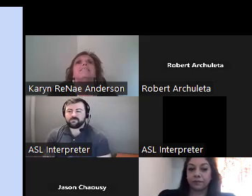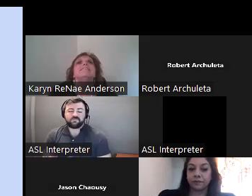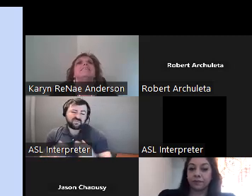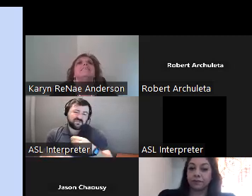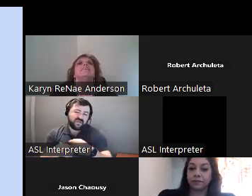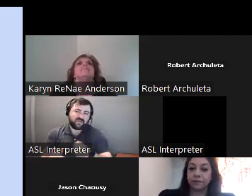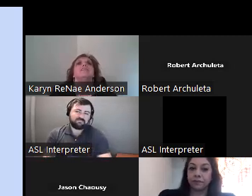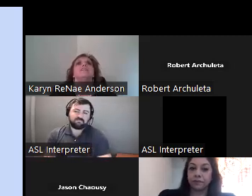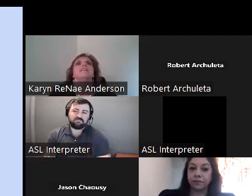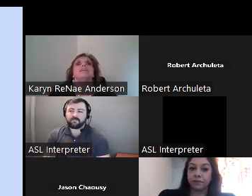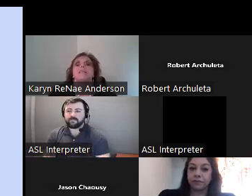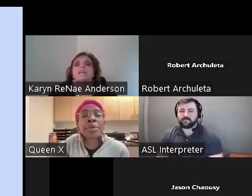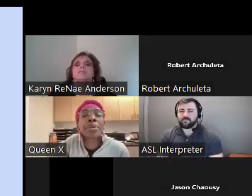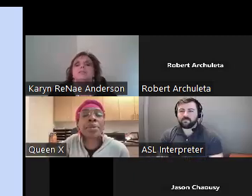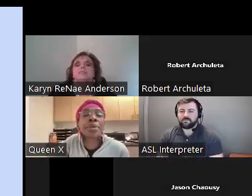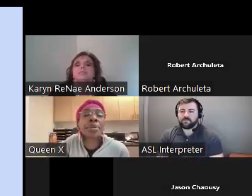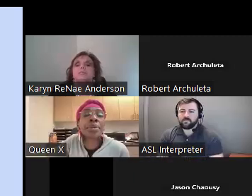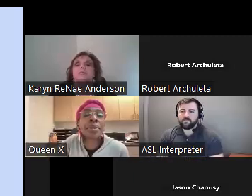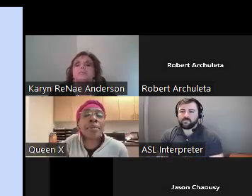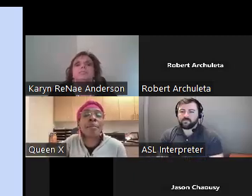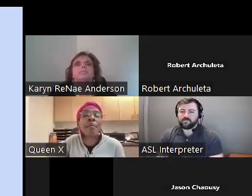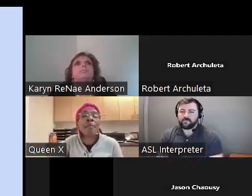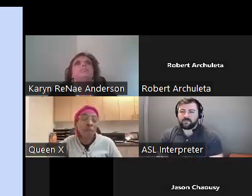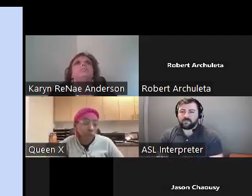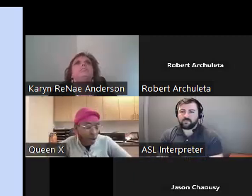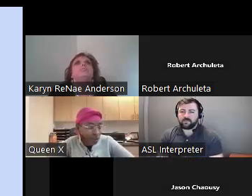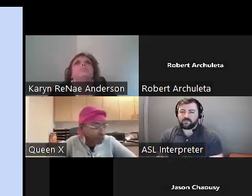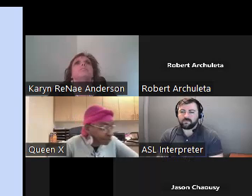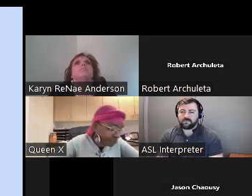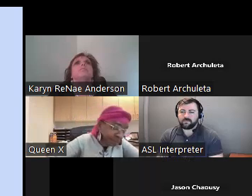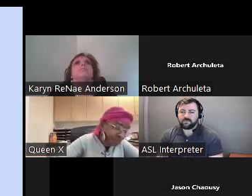that. I looked at Thank the you. list again.